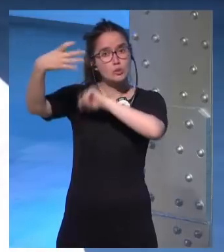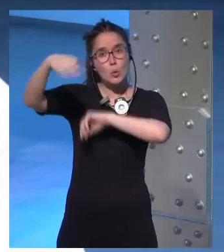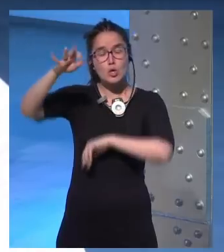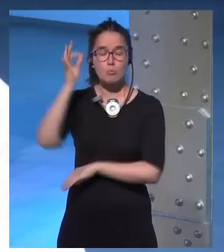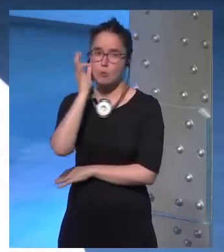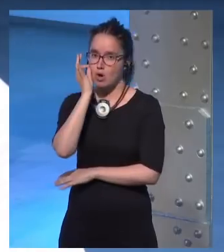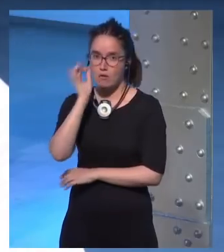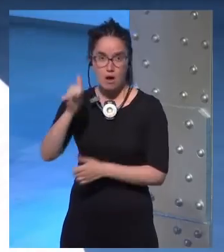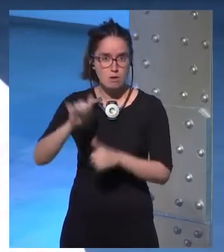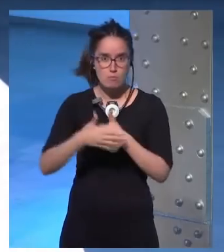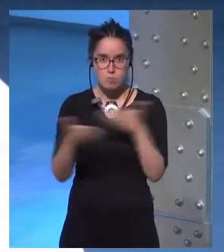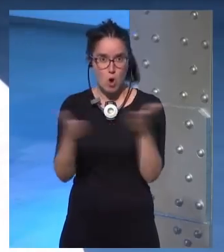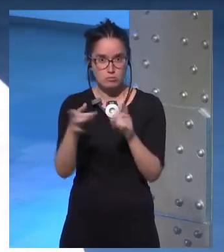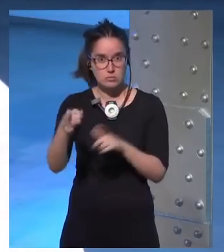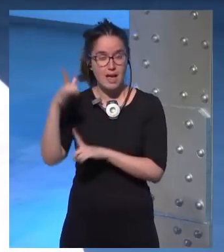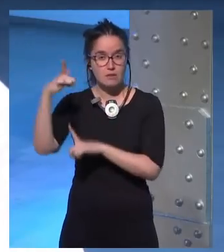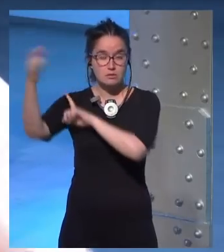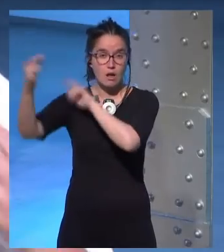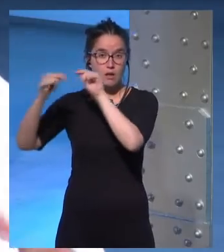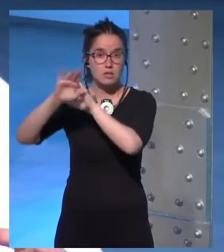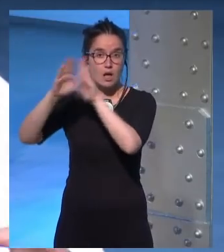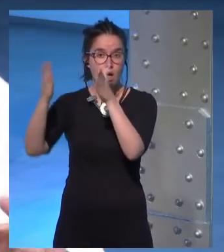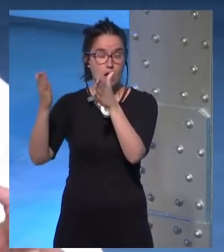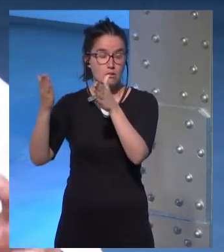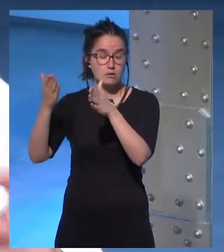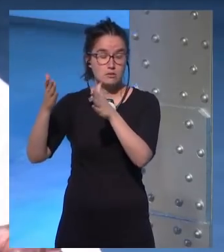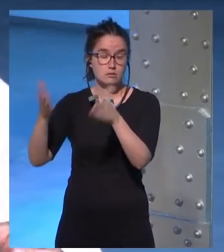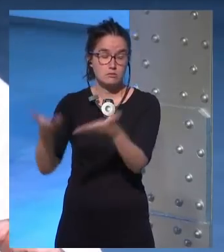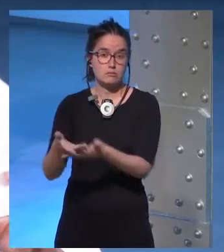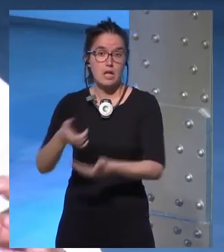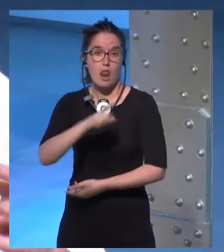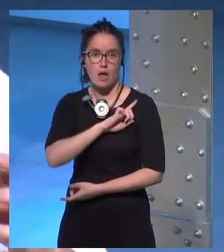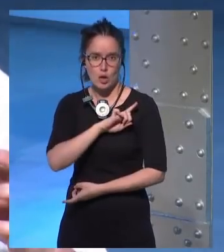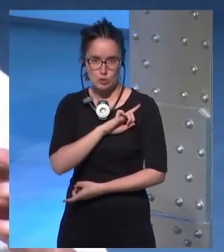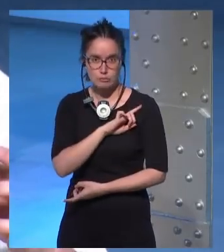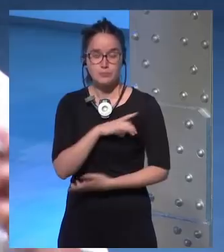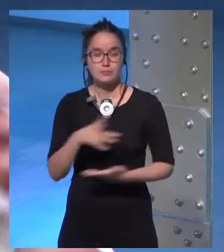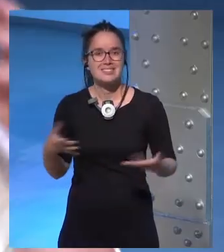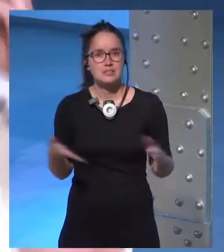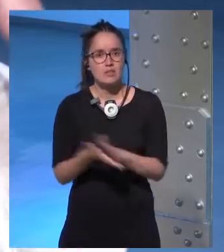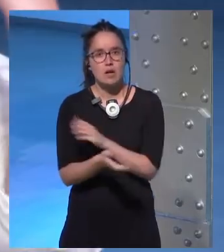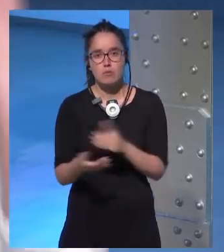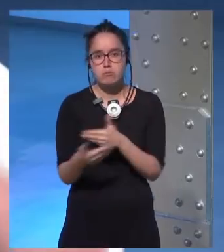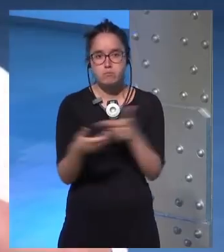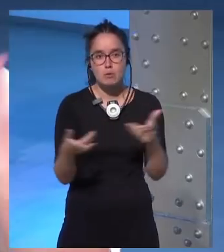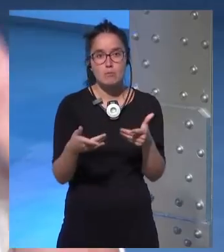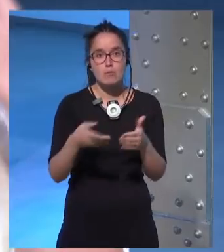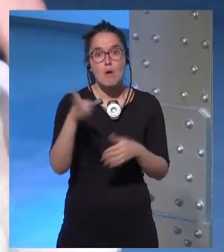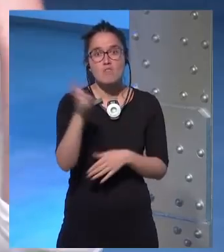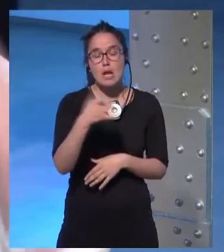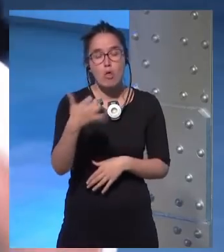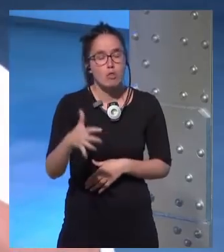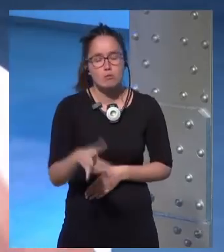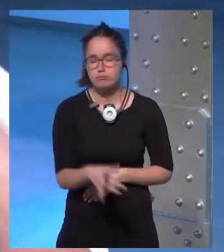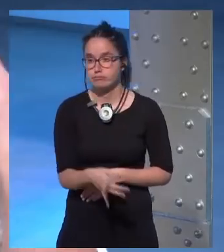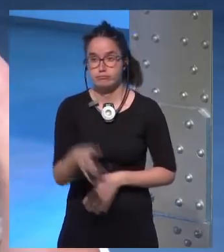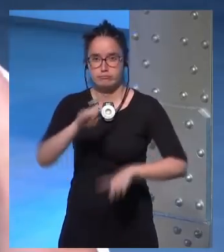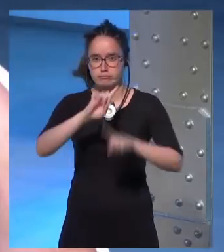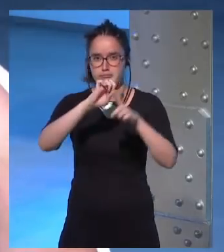it really depends. For the most part, though, I like to start with a character and possibly a big idea, like a